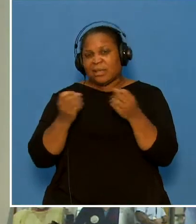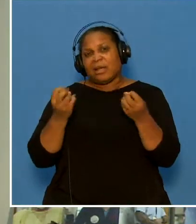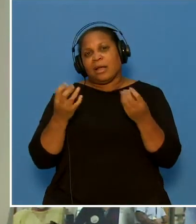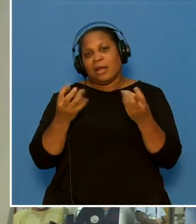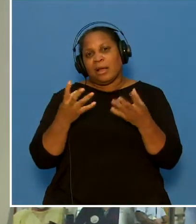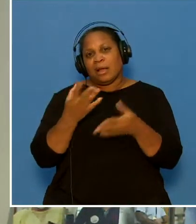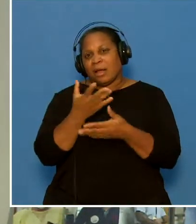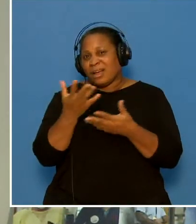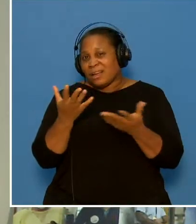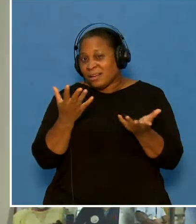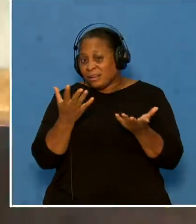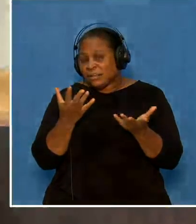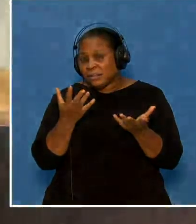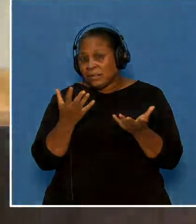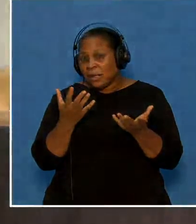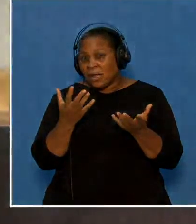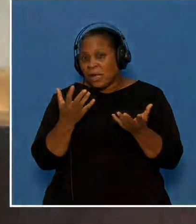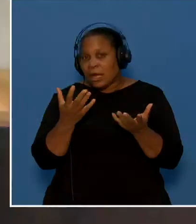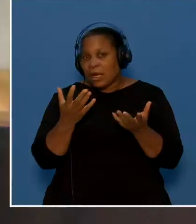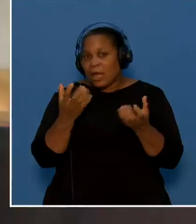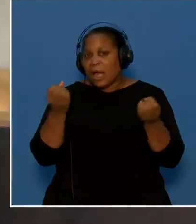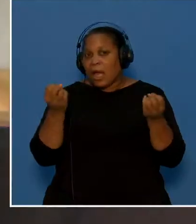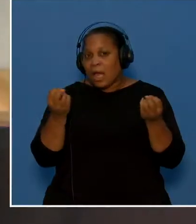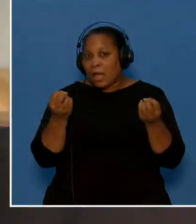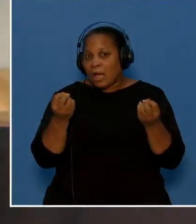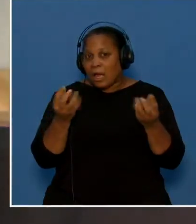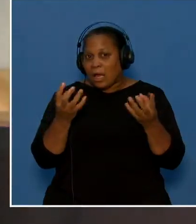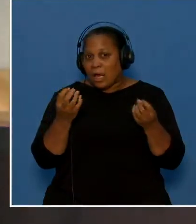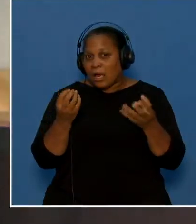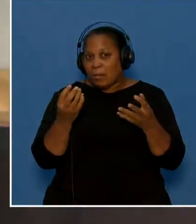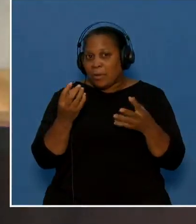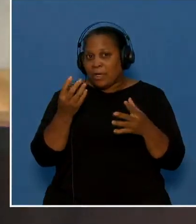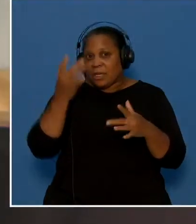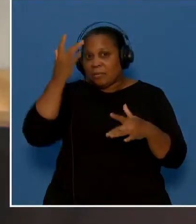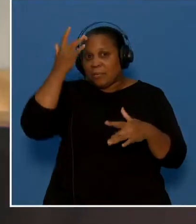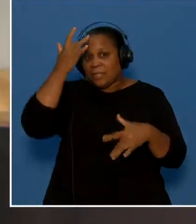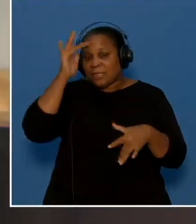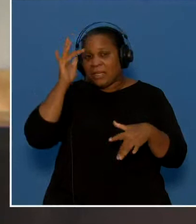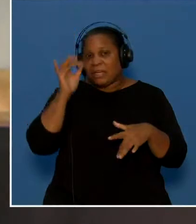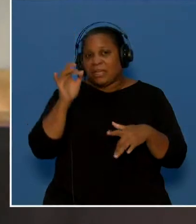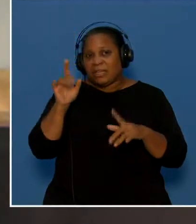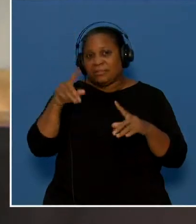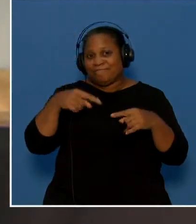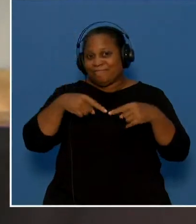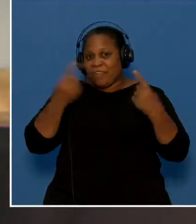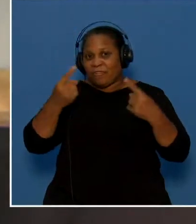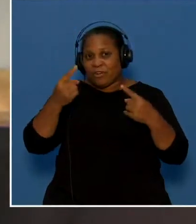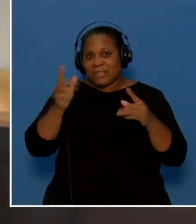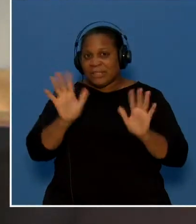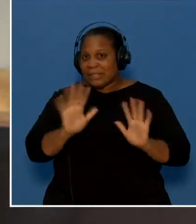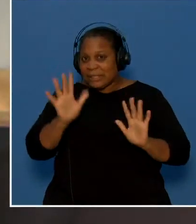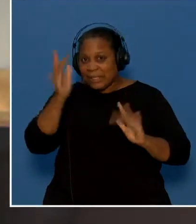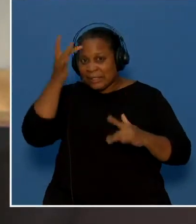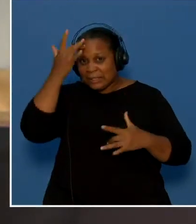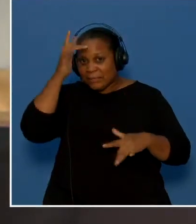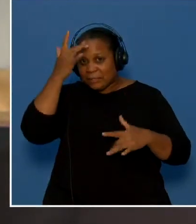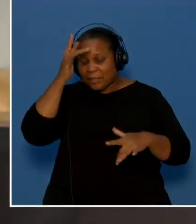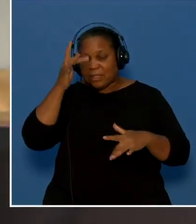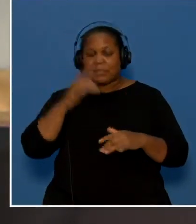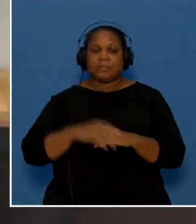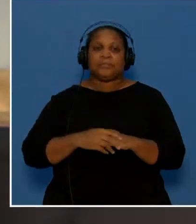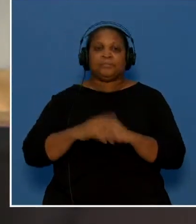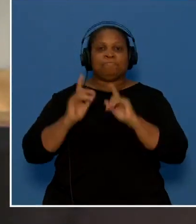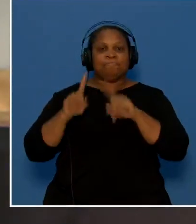of Health, I should say, out of all the positive cases, how many been symptomatic versus asymptomatic? Do you have the numbers?